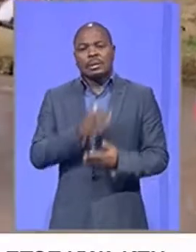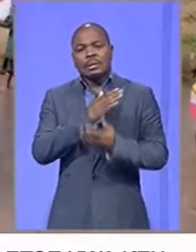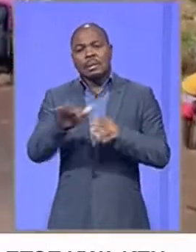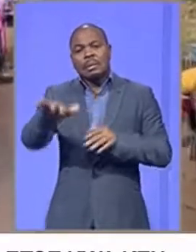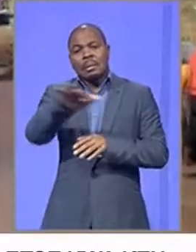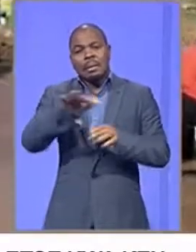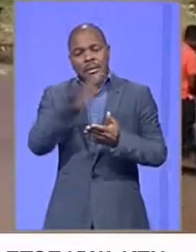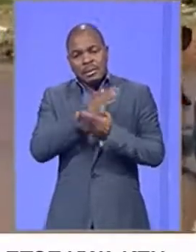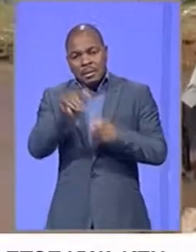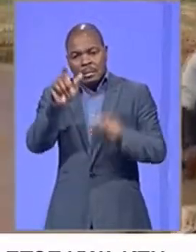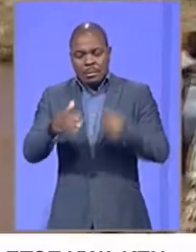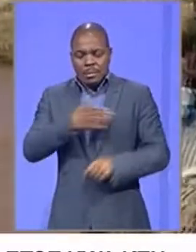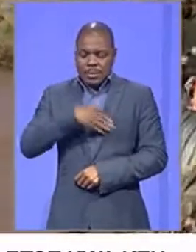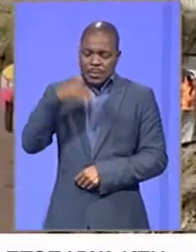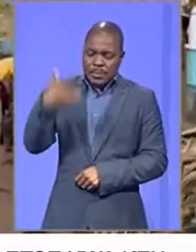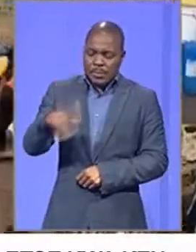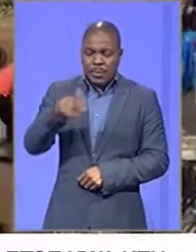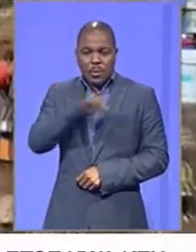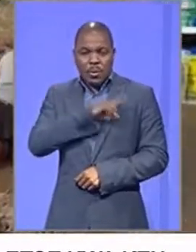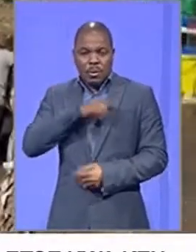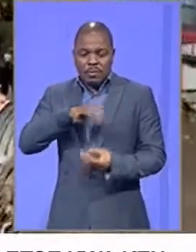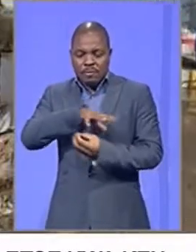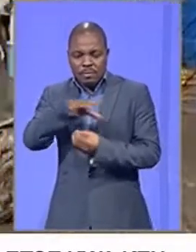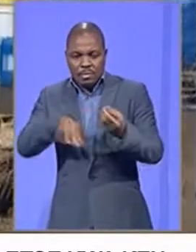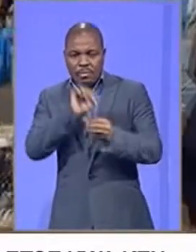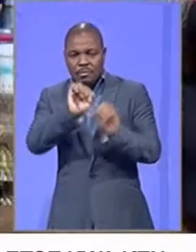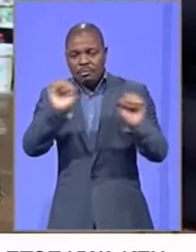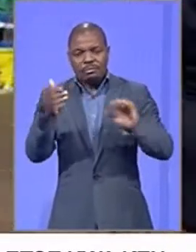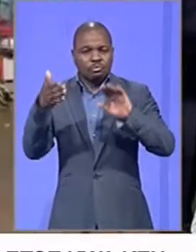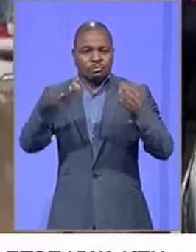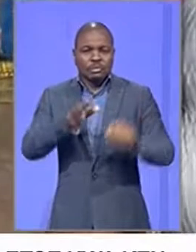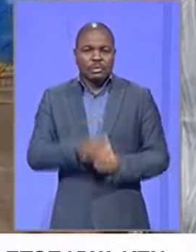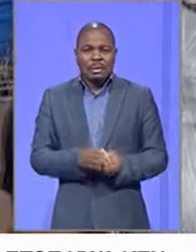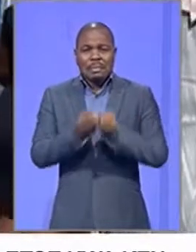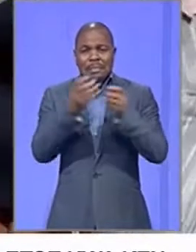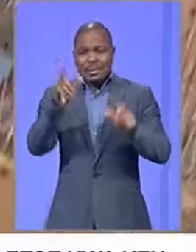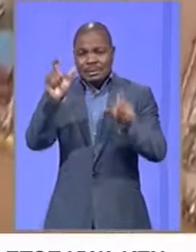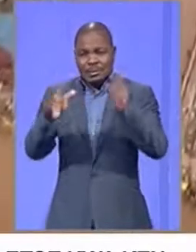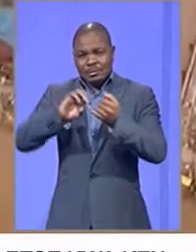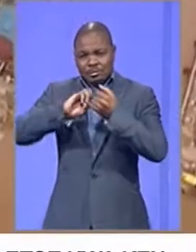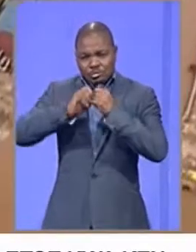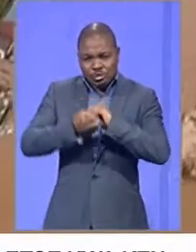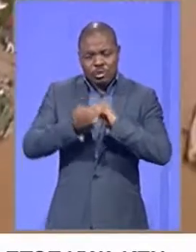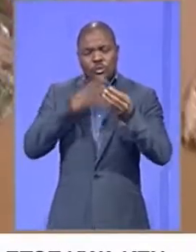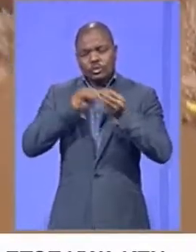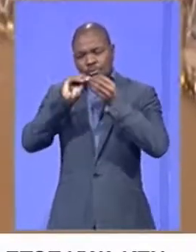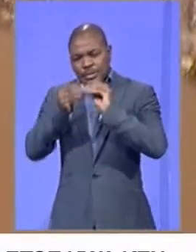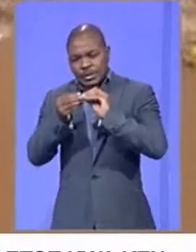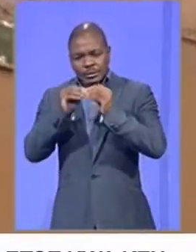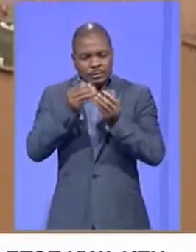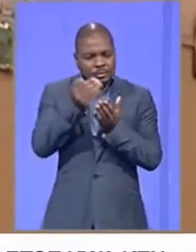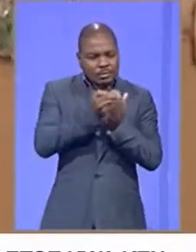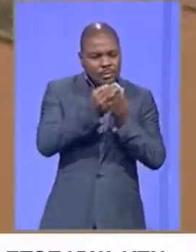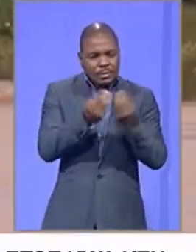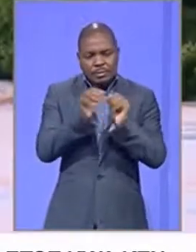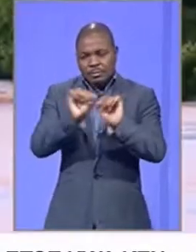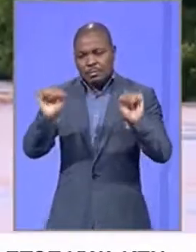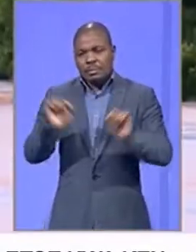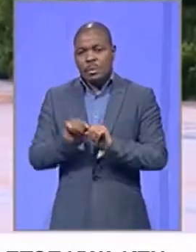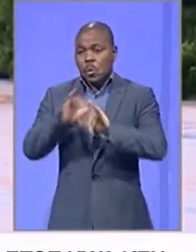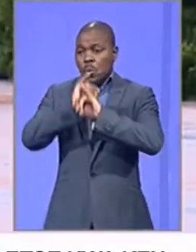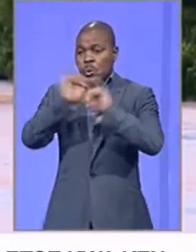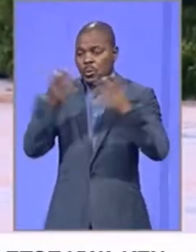ba santse ba le mo kutlobotlhokong ya go latlhegelwa ke ba masika. Bontsi bo santse bo leka go iphutha metlhala. Kgaolo e amegileng